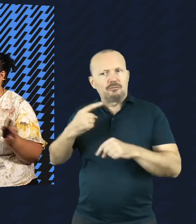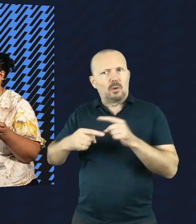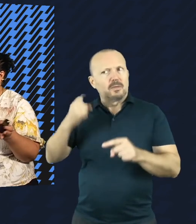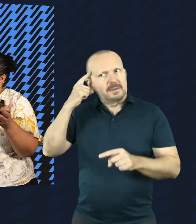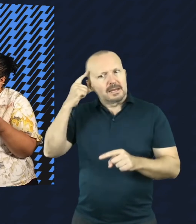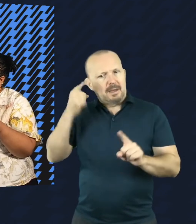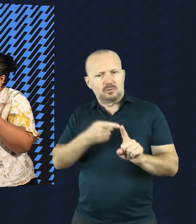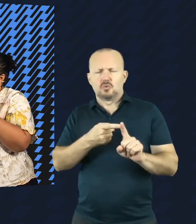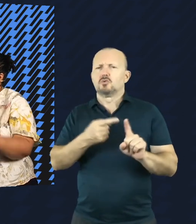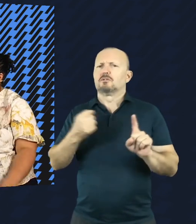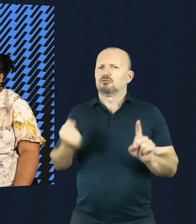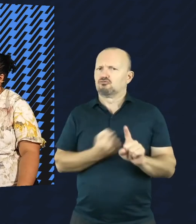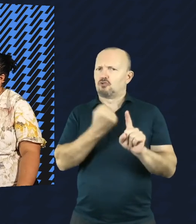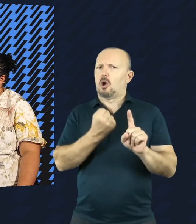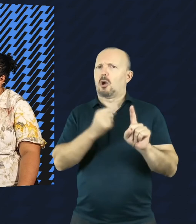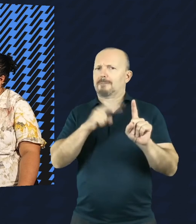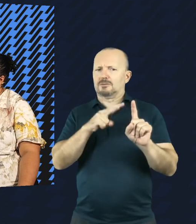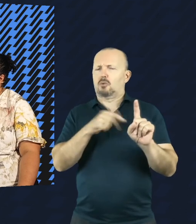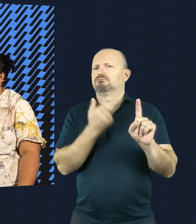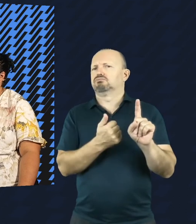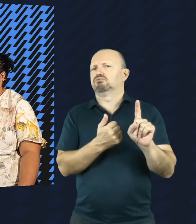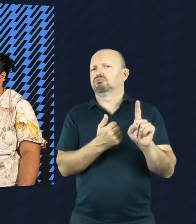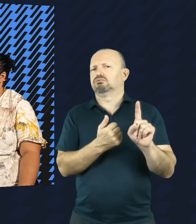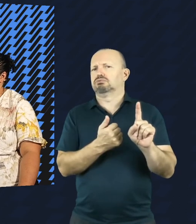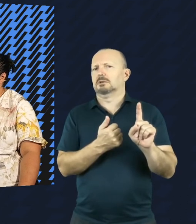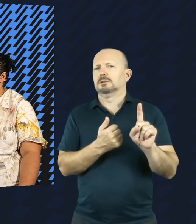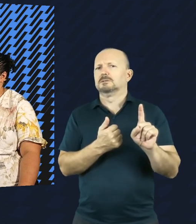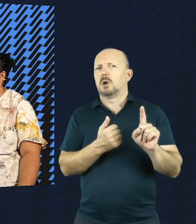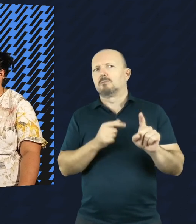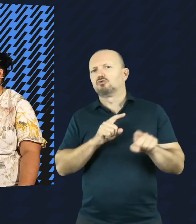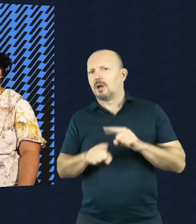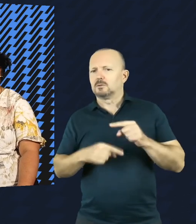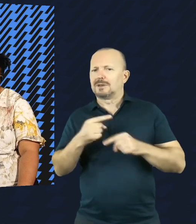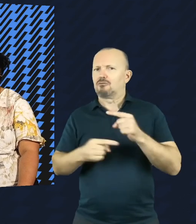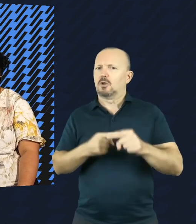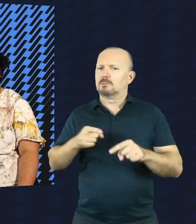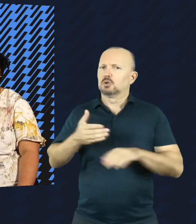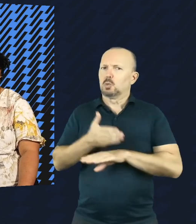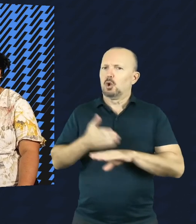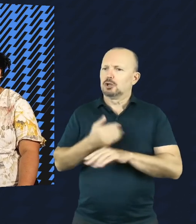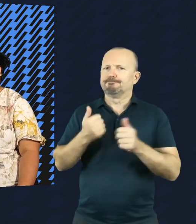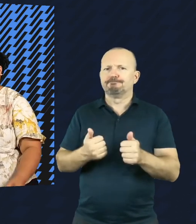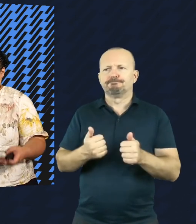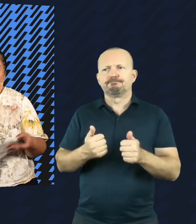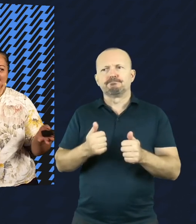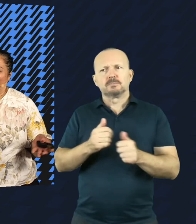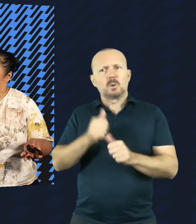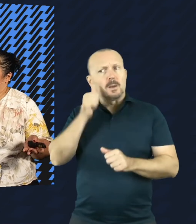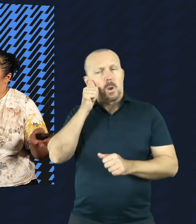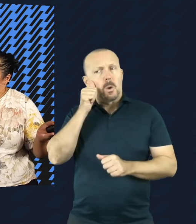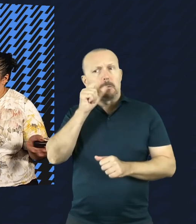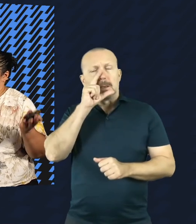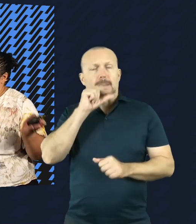So I'm trying to continue that good mahi. Mm. I know it can be done. Yeah. Just now it's time